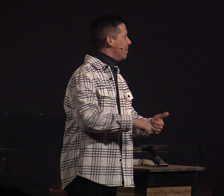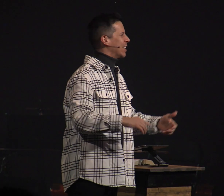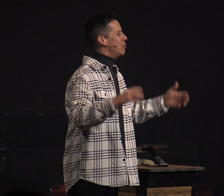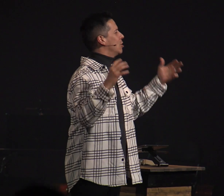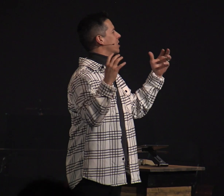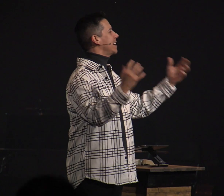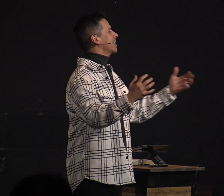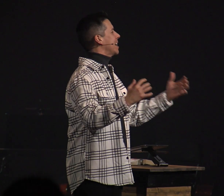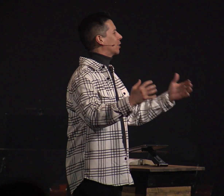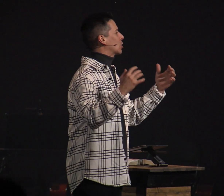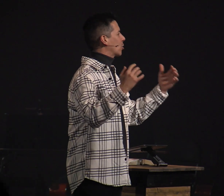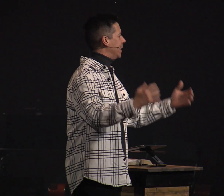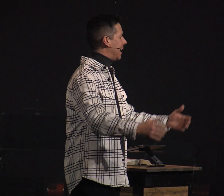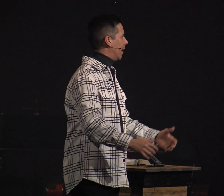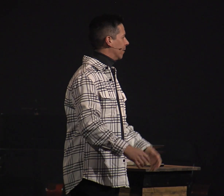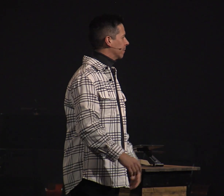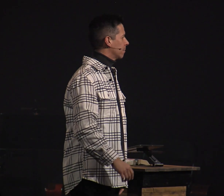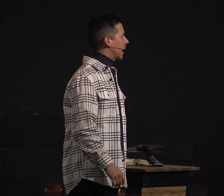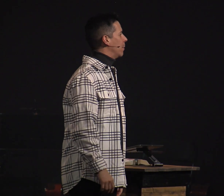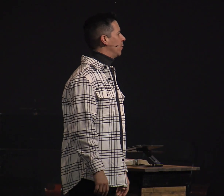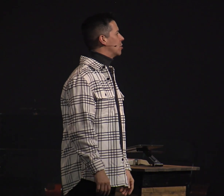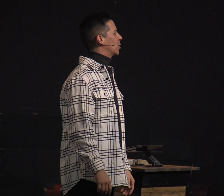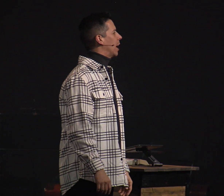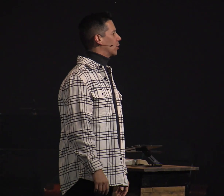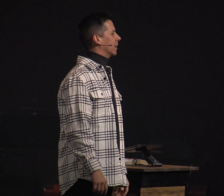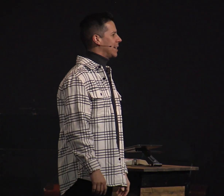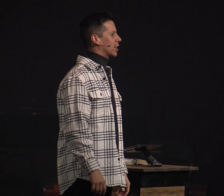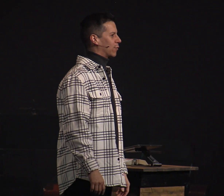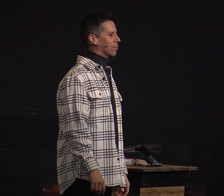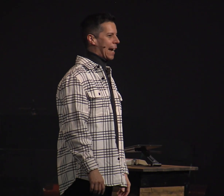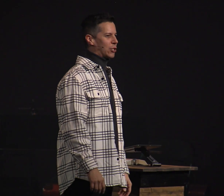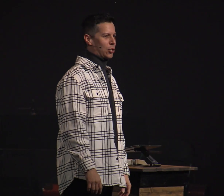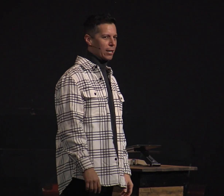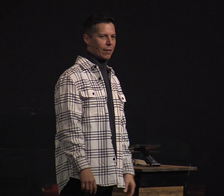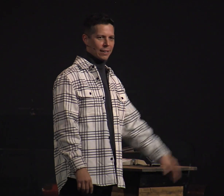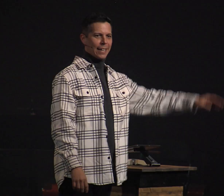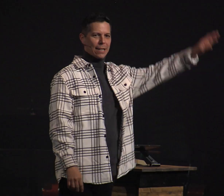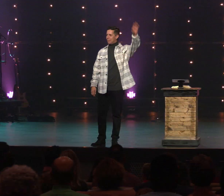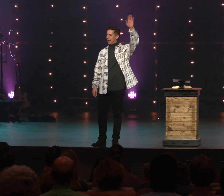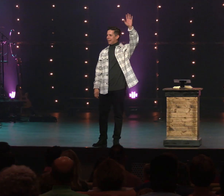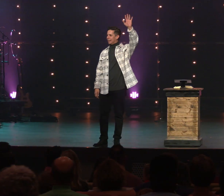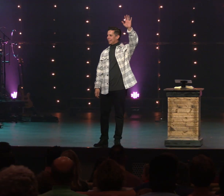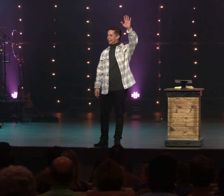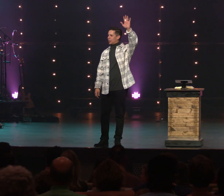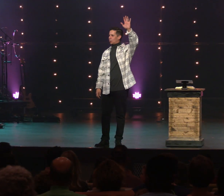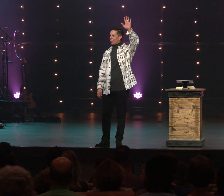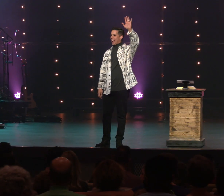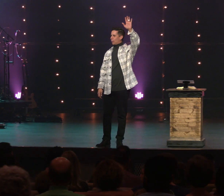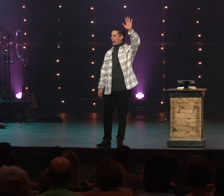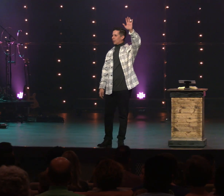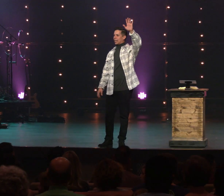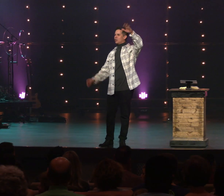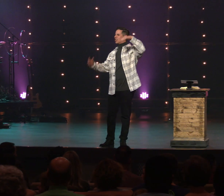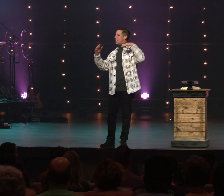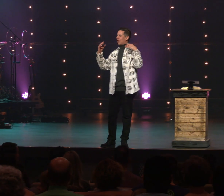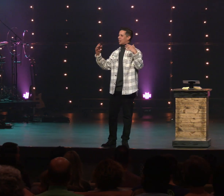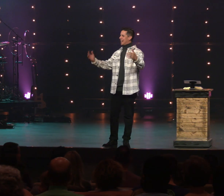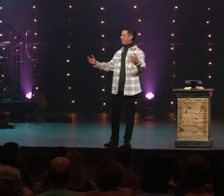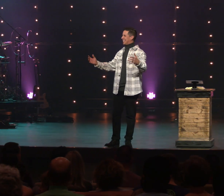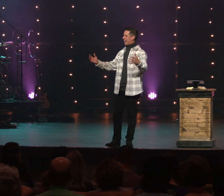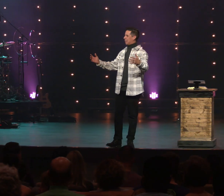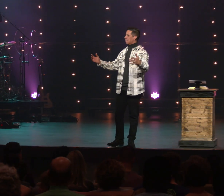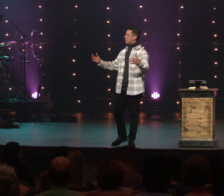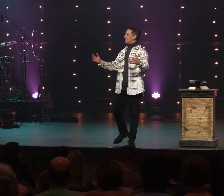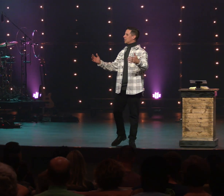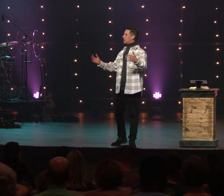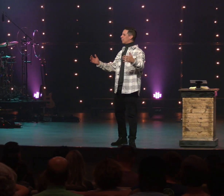tree, because you just can't take the tree down. How many of you still have your lights up from last year? Anybody? Just went that route, you just never take